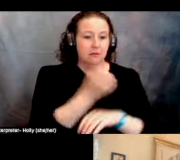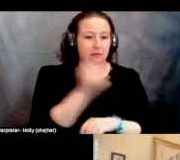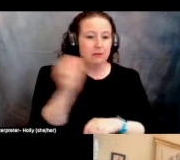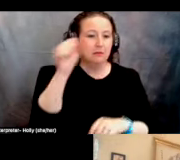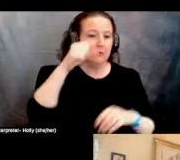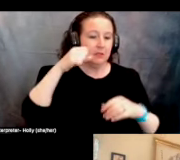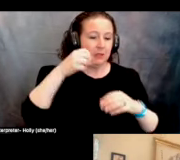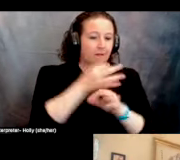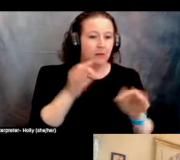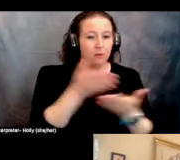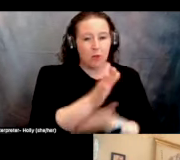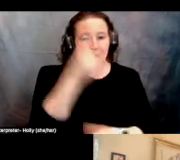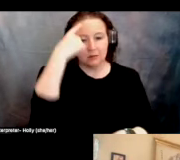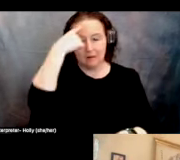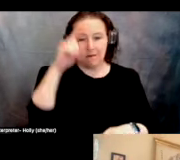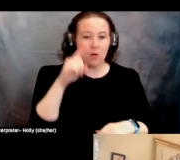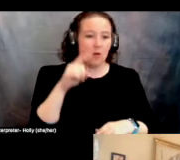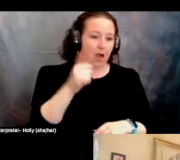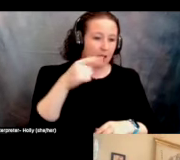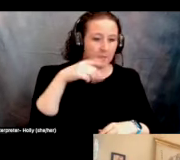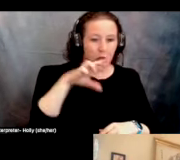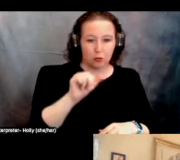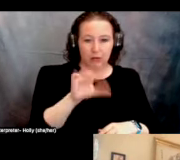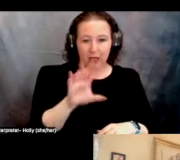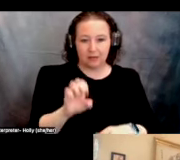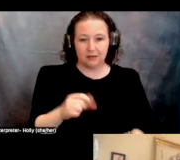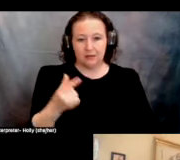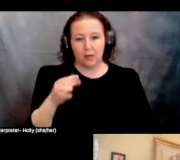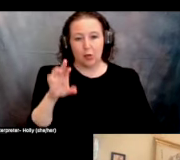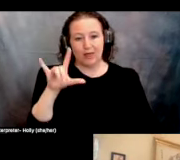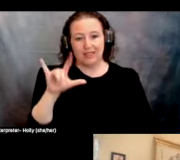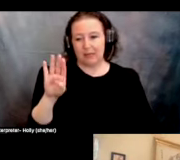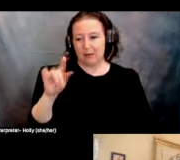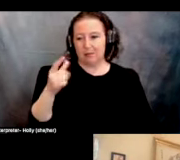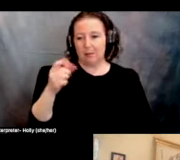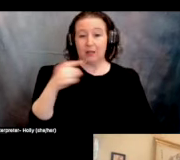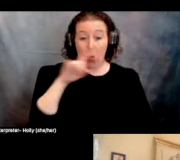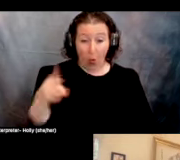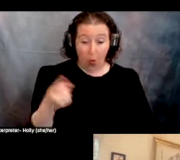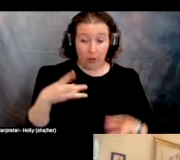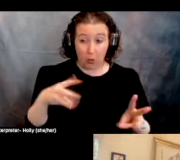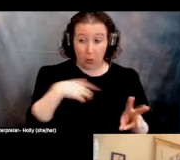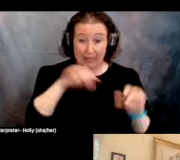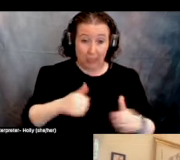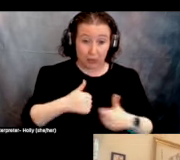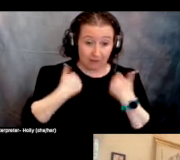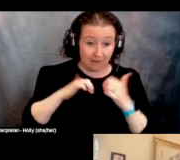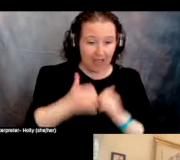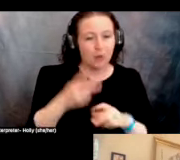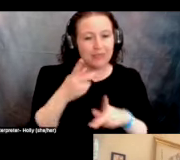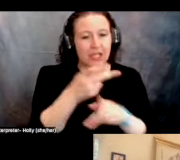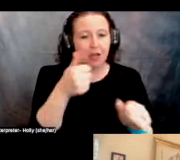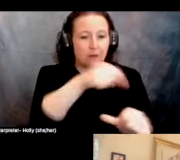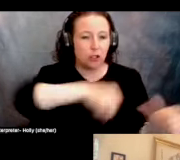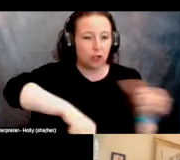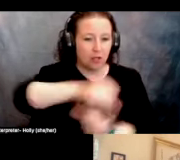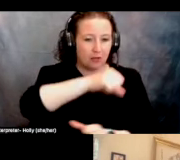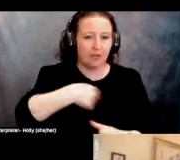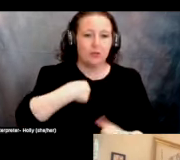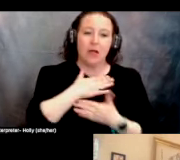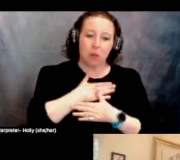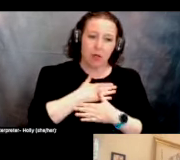the things where, like, we, as Grace Lee Boggs said, like, the only way we survive is taking care of each other. And I just really appreciate not just the work that Kathy